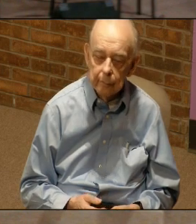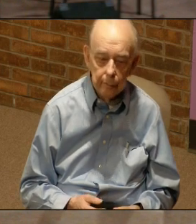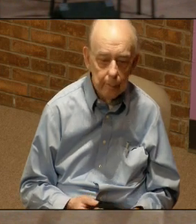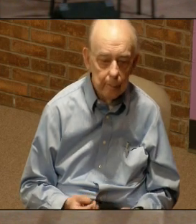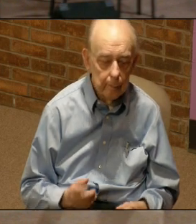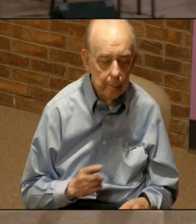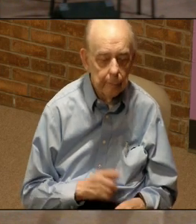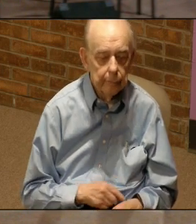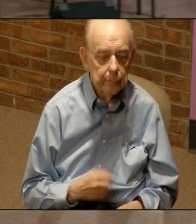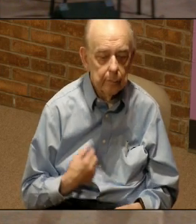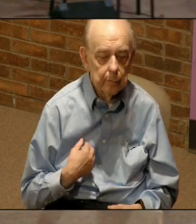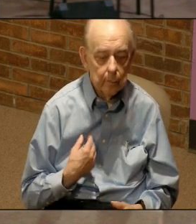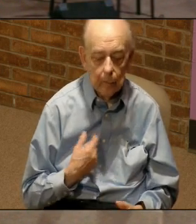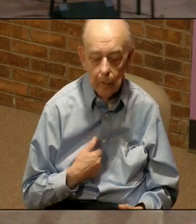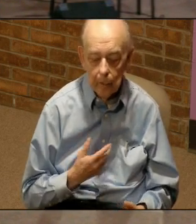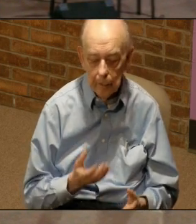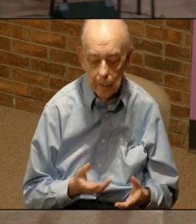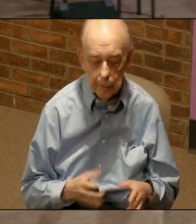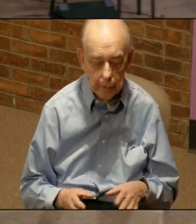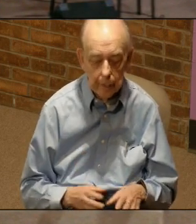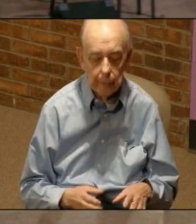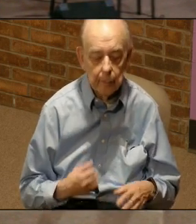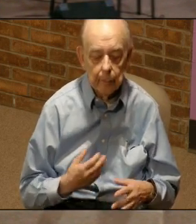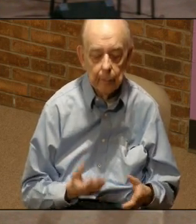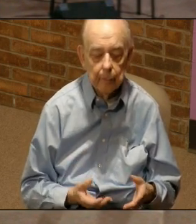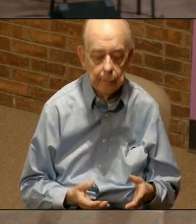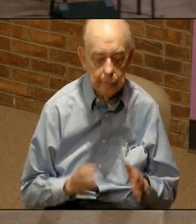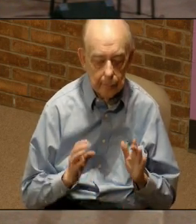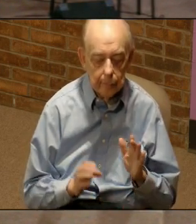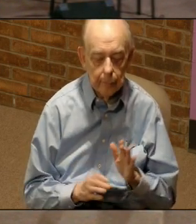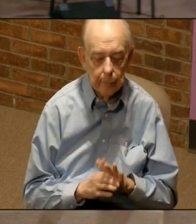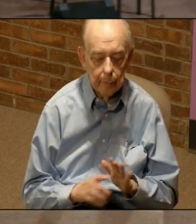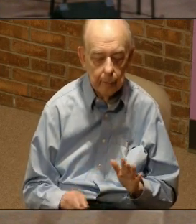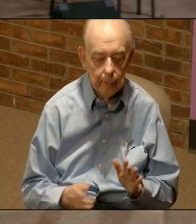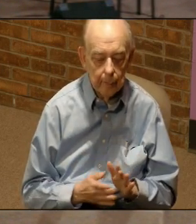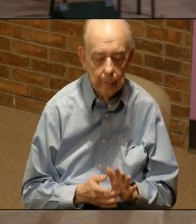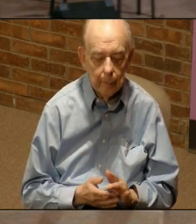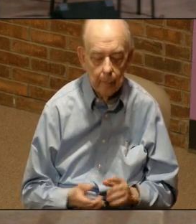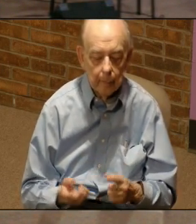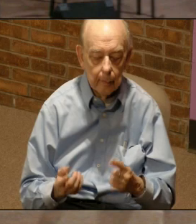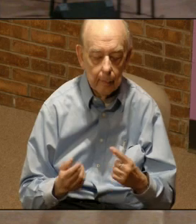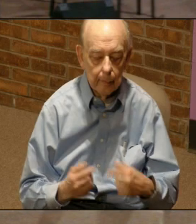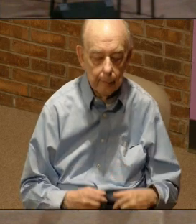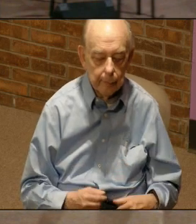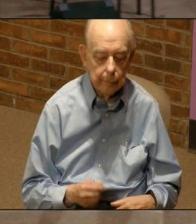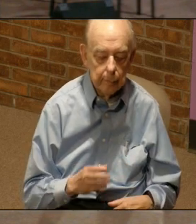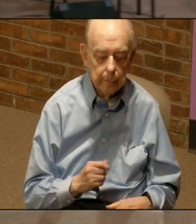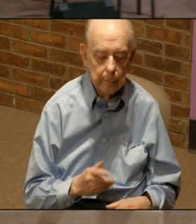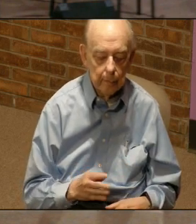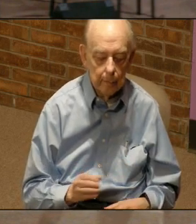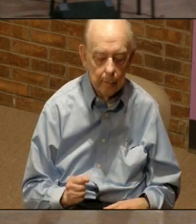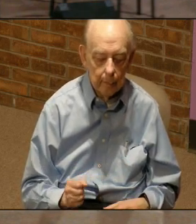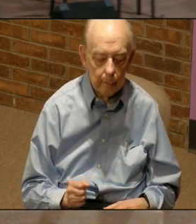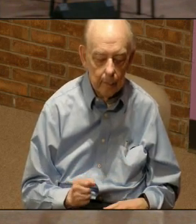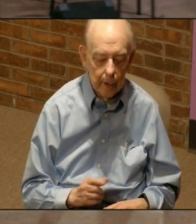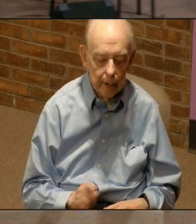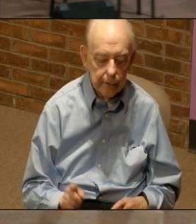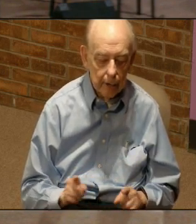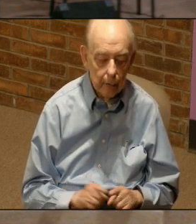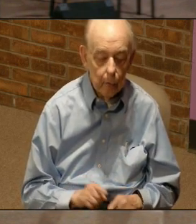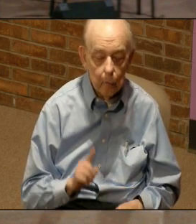So many times what we want to do is we want to picture this Jesus coming in the clouds as a